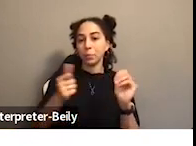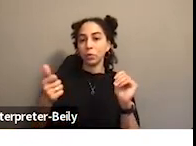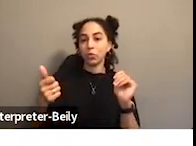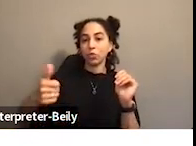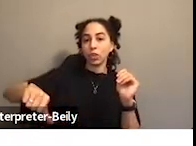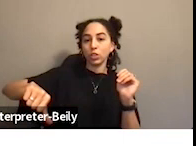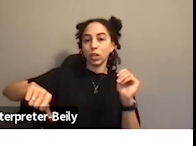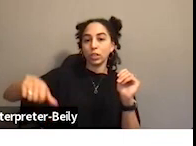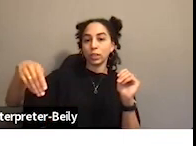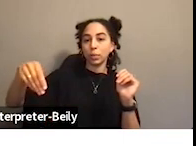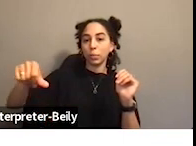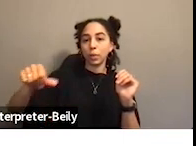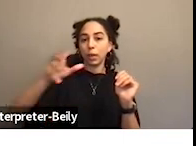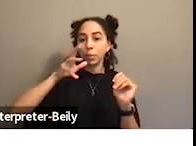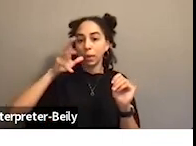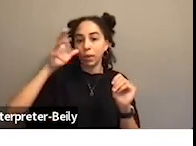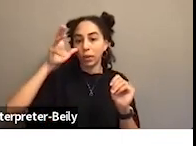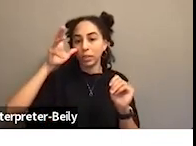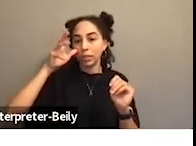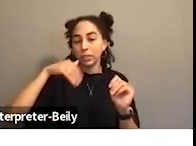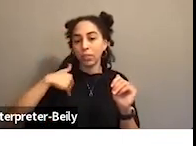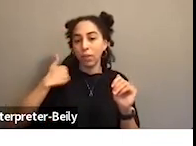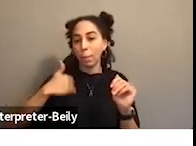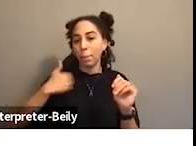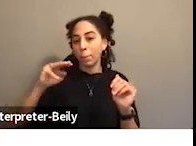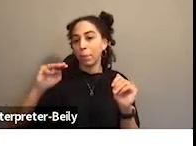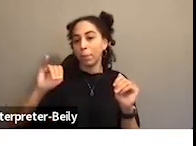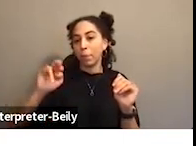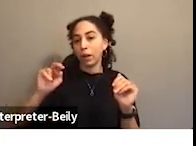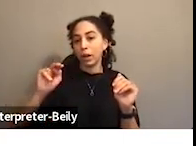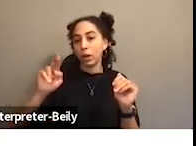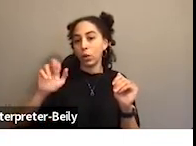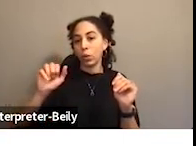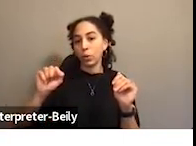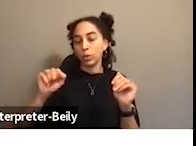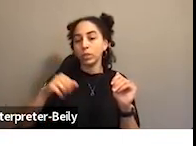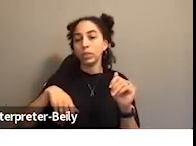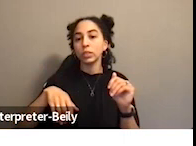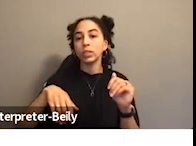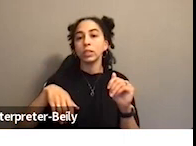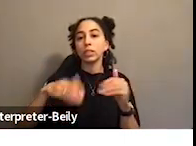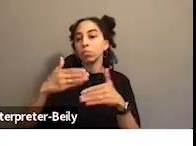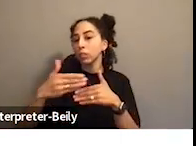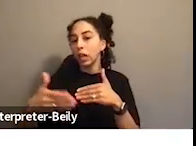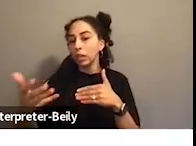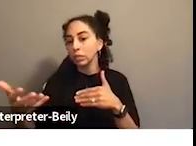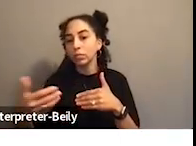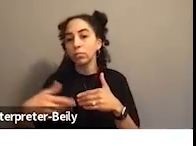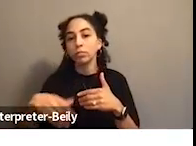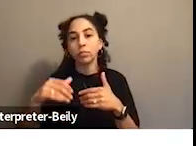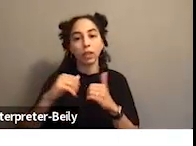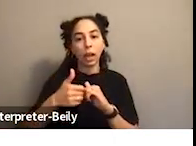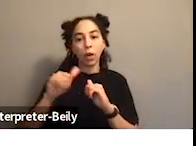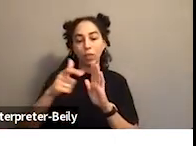rejected paying parents of minors, and what the next steps are and how that legislation